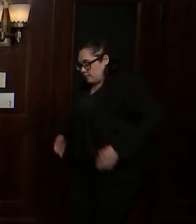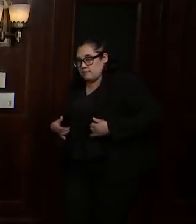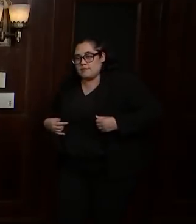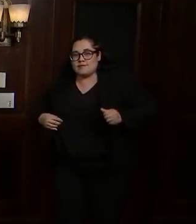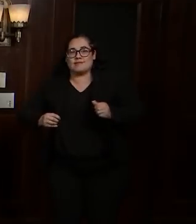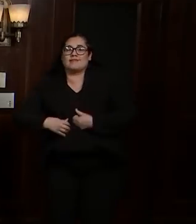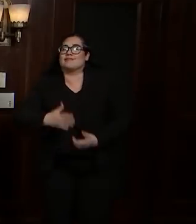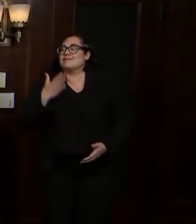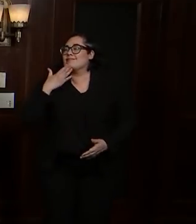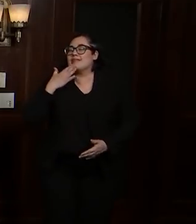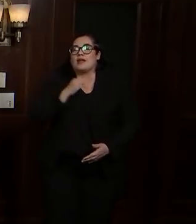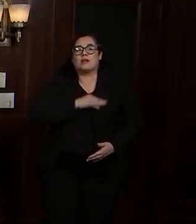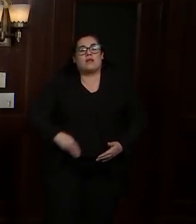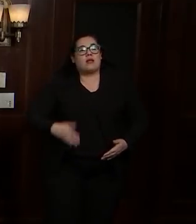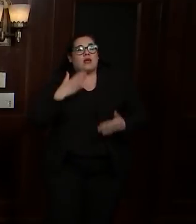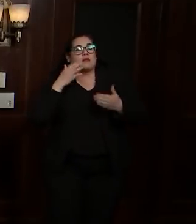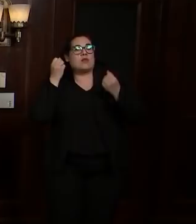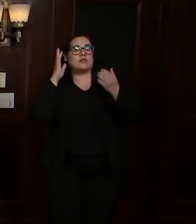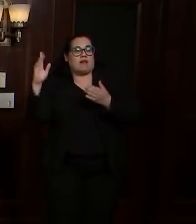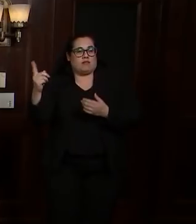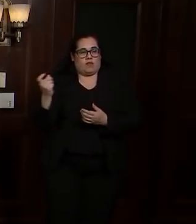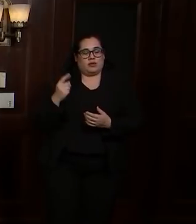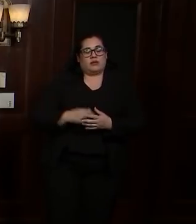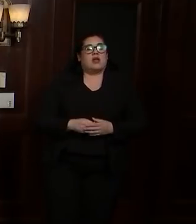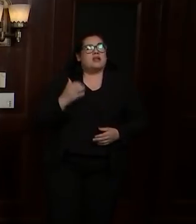Thank you, Mayor, and thanks so much for that question.